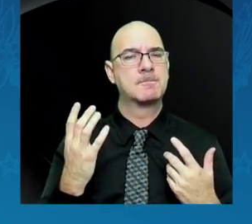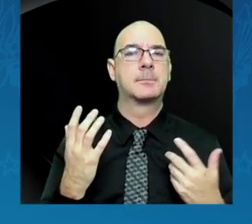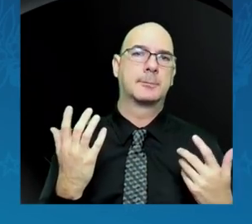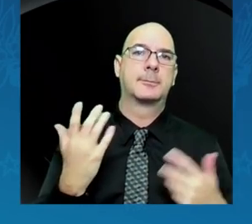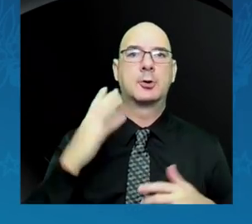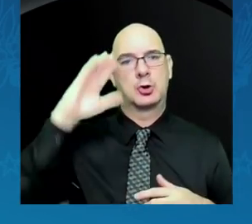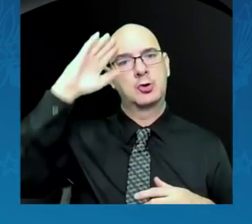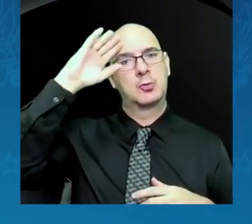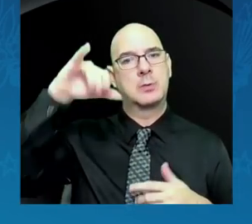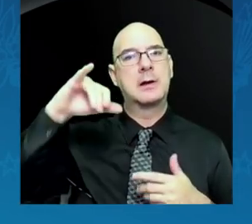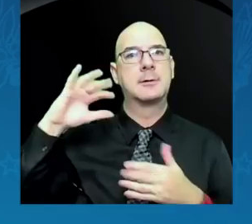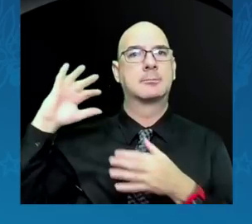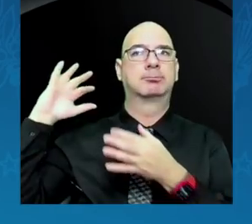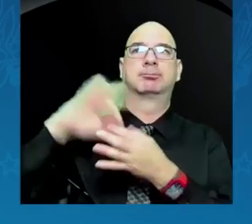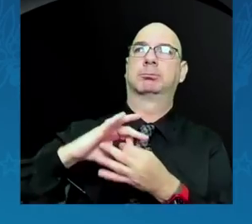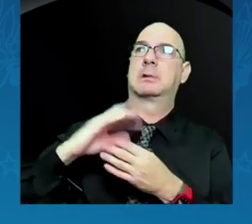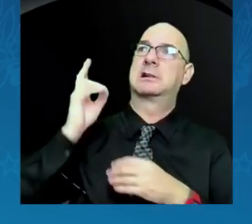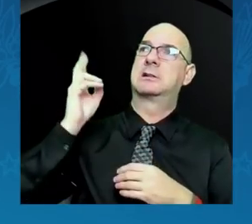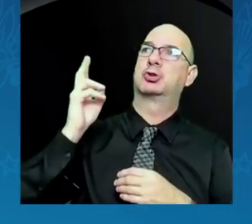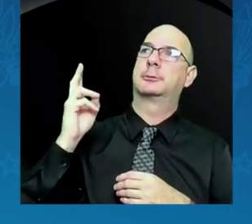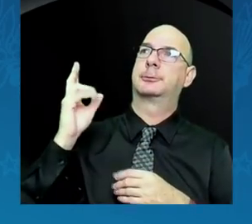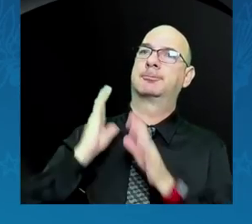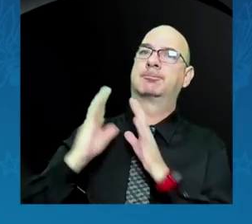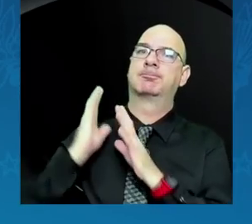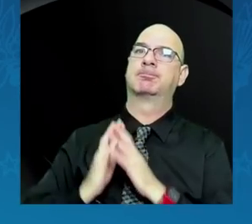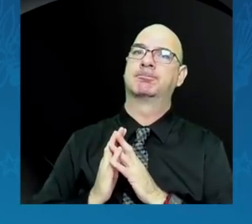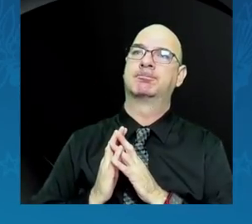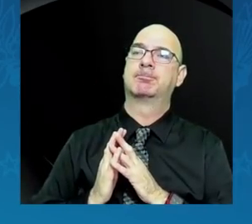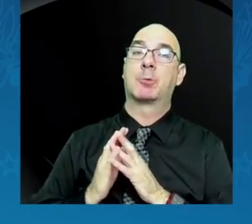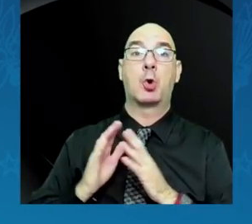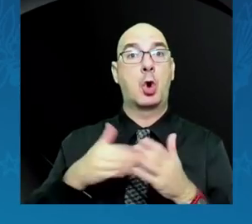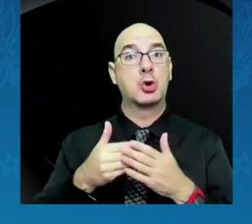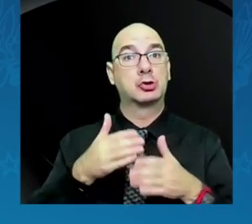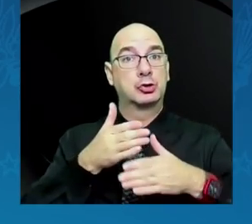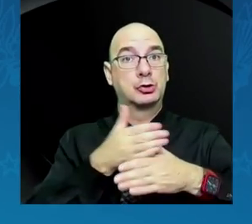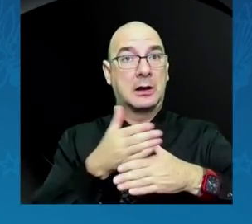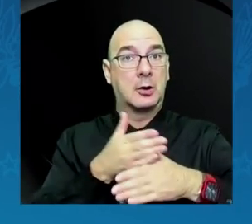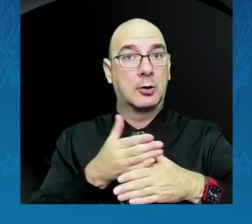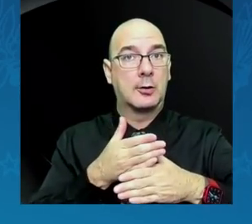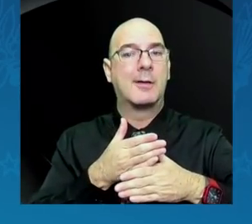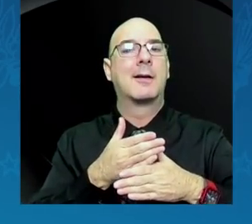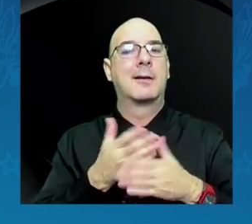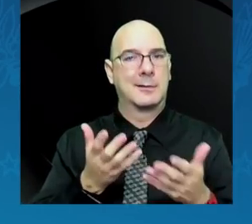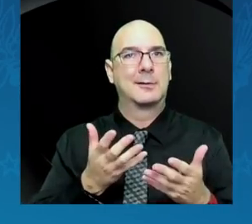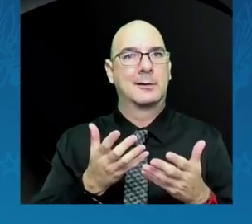but I think we all share, and certainly the conversations that President Macron and I